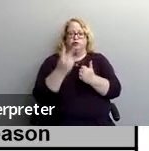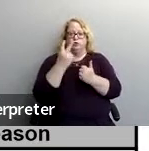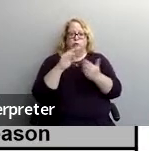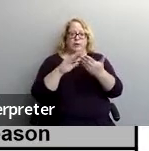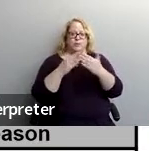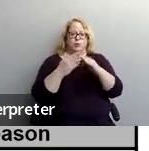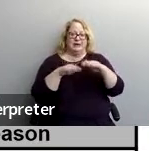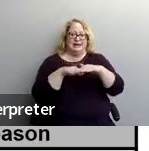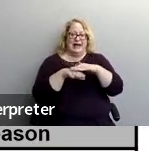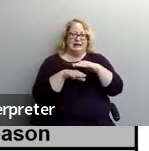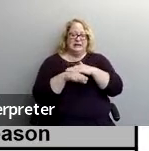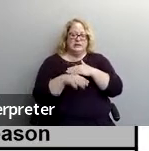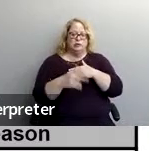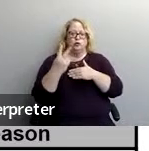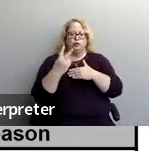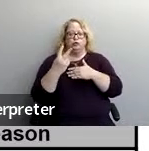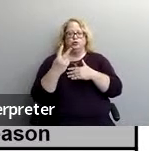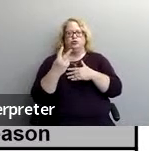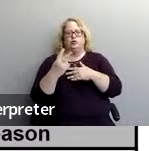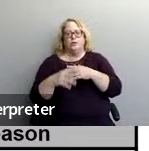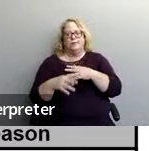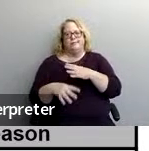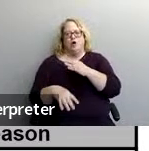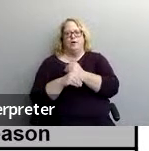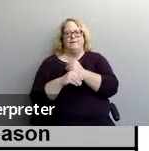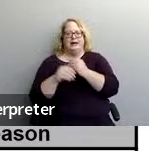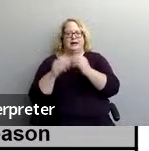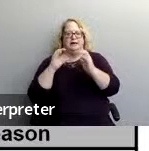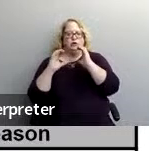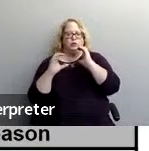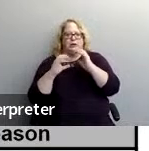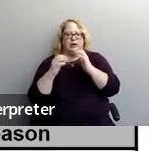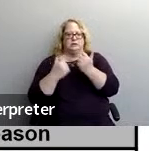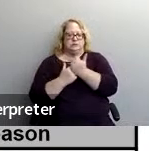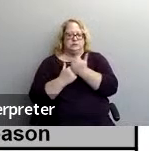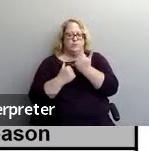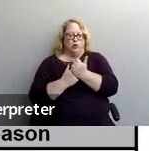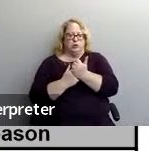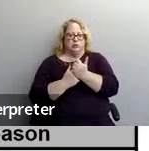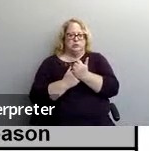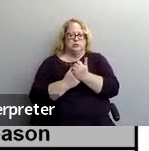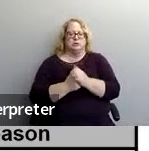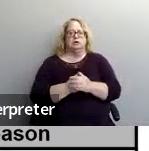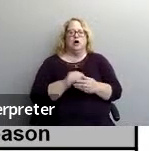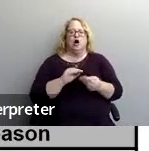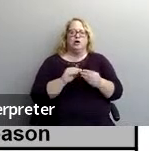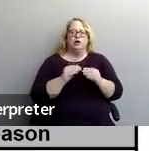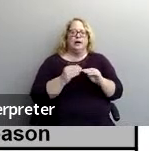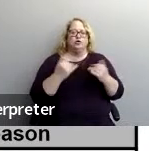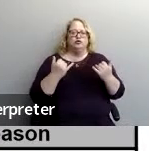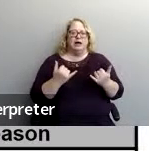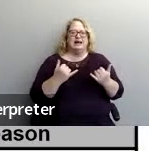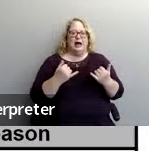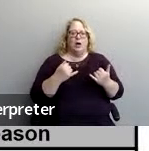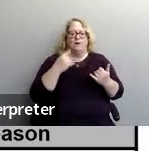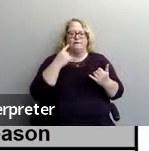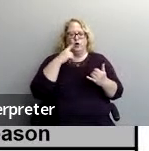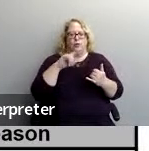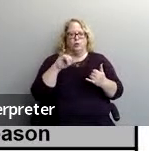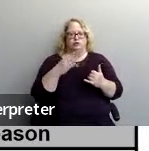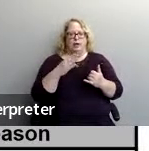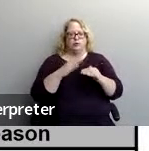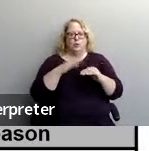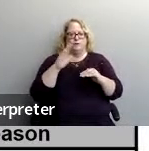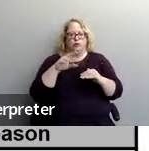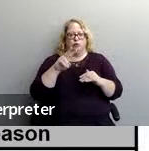community access and 2 augmentative communication support based on numbers. Our numbers currently for the current positions